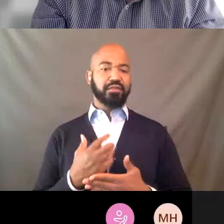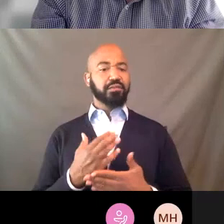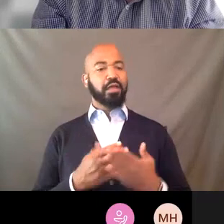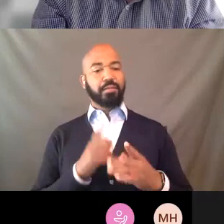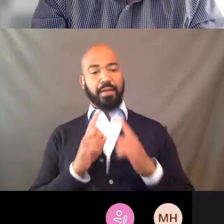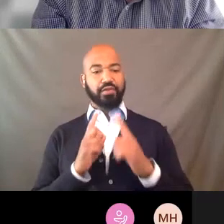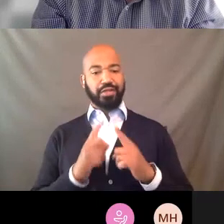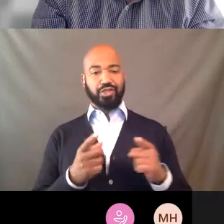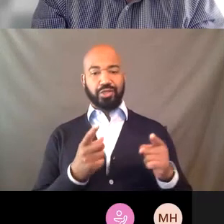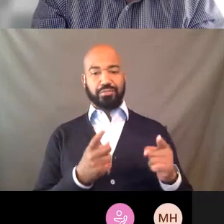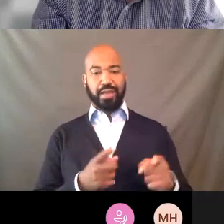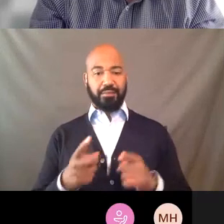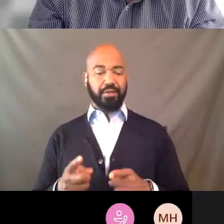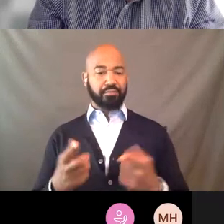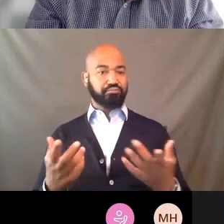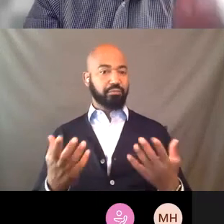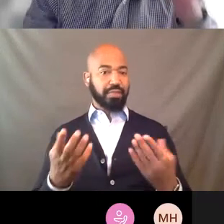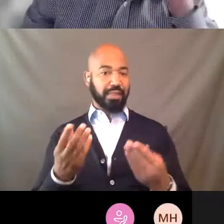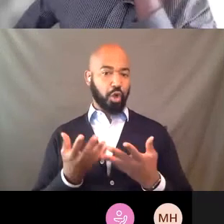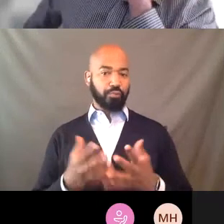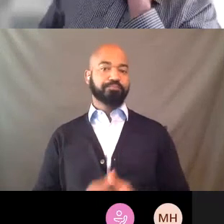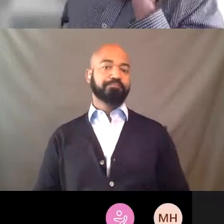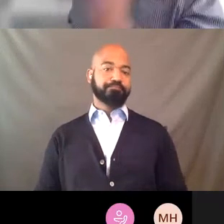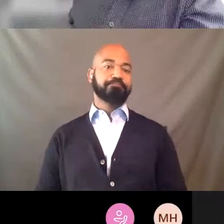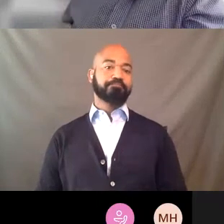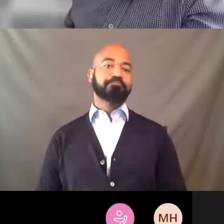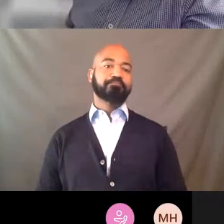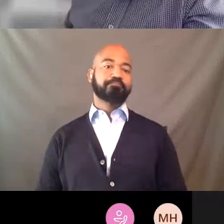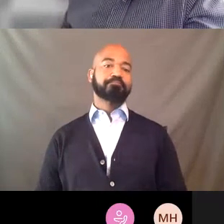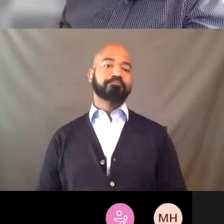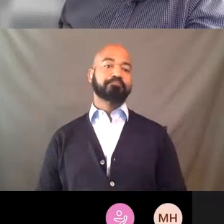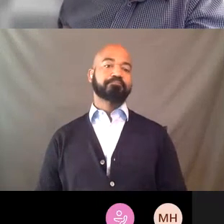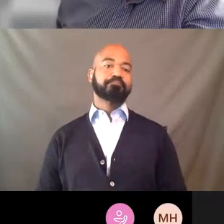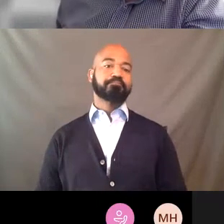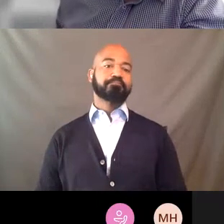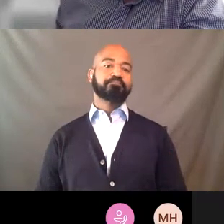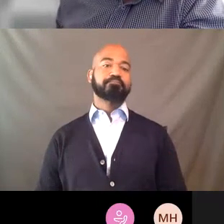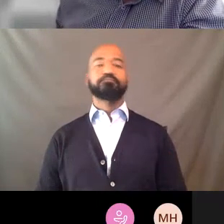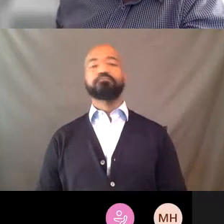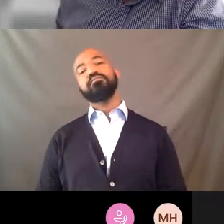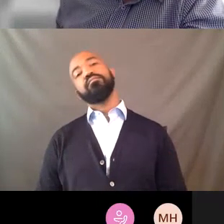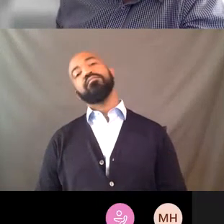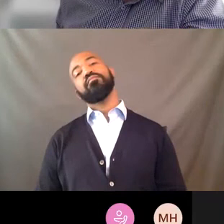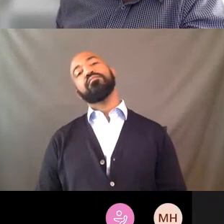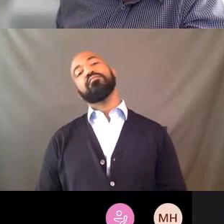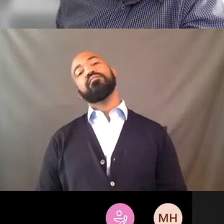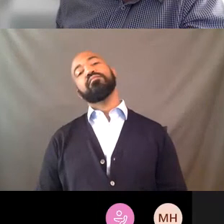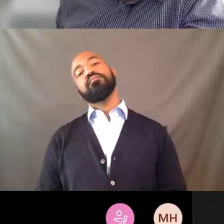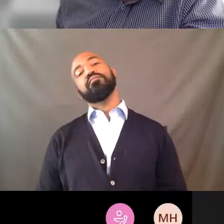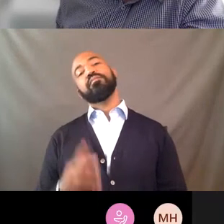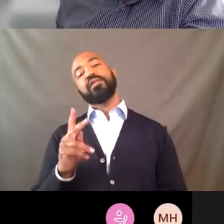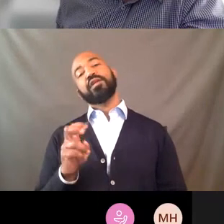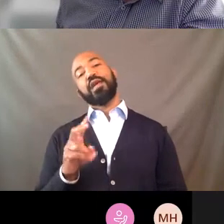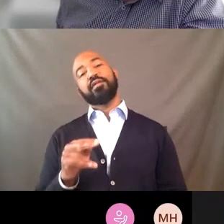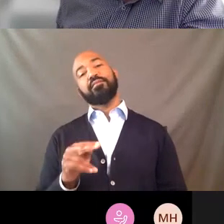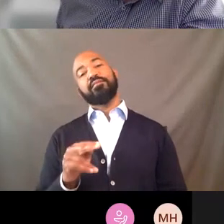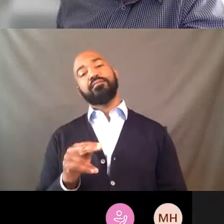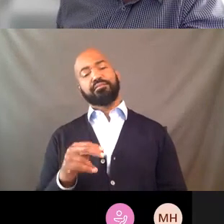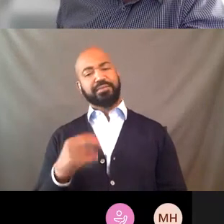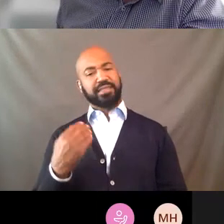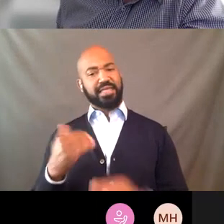conversation going on it, let me know. Considering and based on the email that we saw